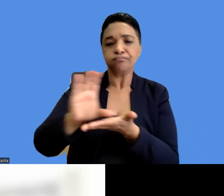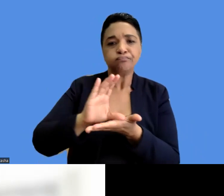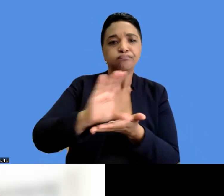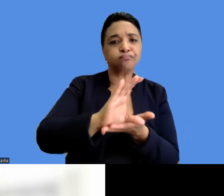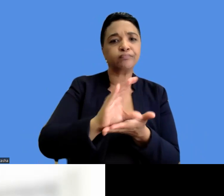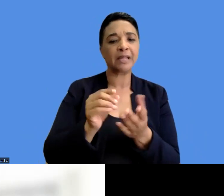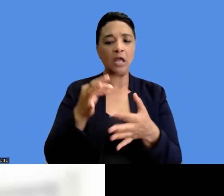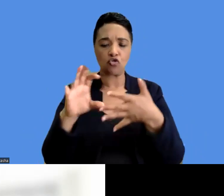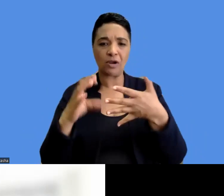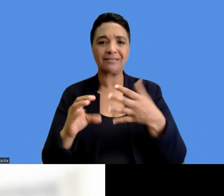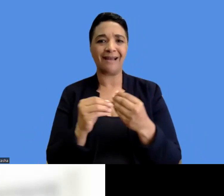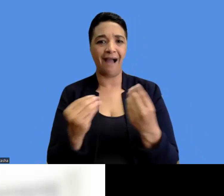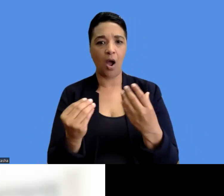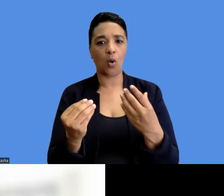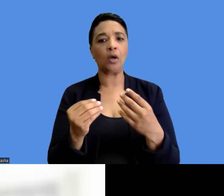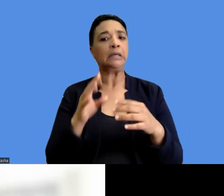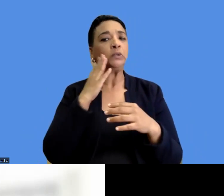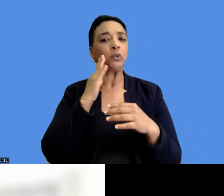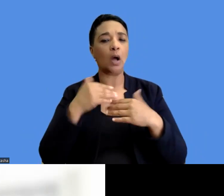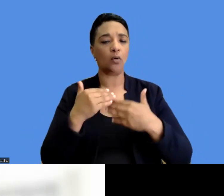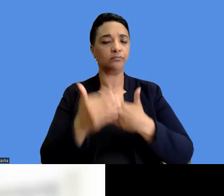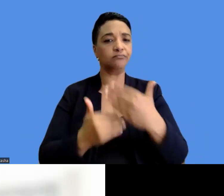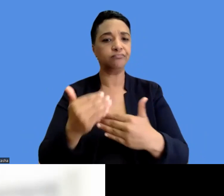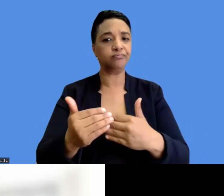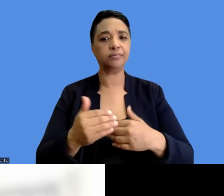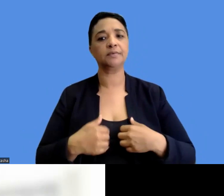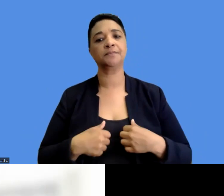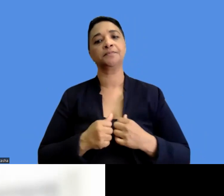used by SURF and country-based pool funds.